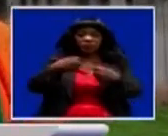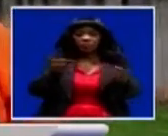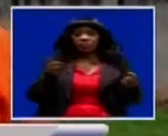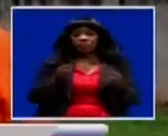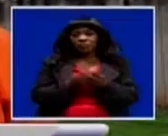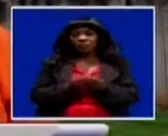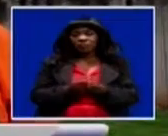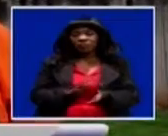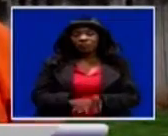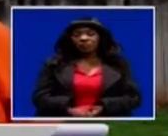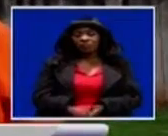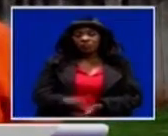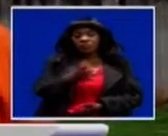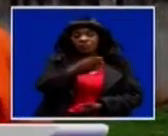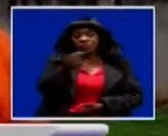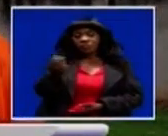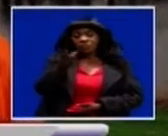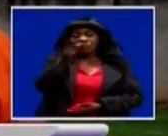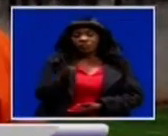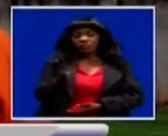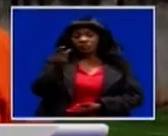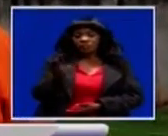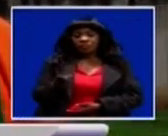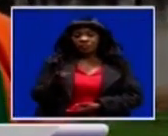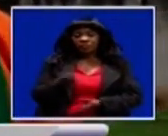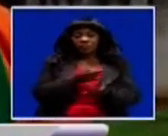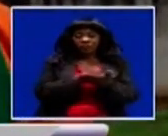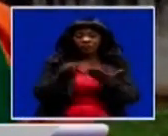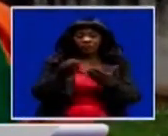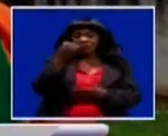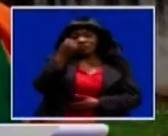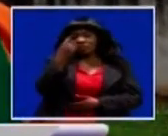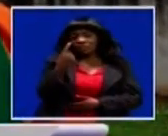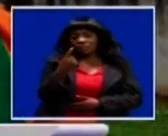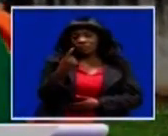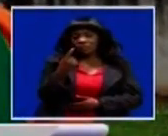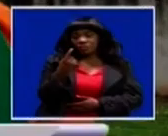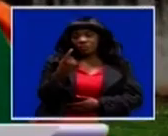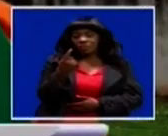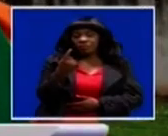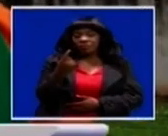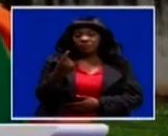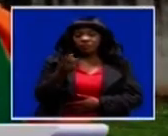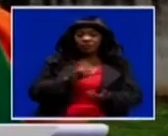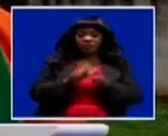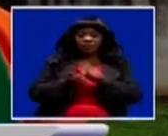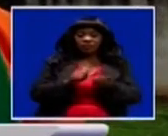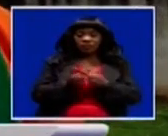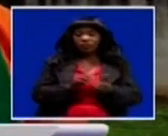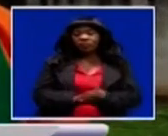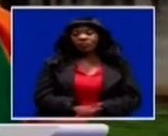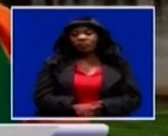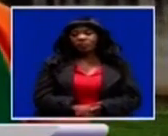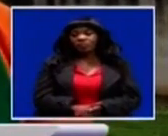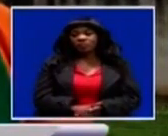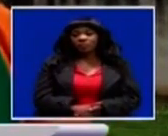few individuals who are failing to understand the name of the game? Few individuals who are just coming in the